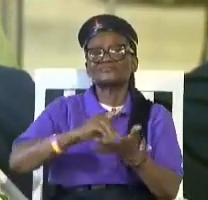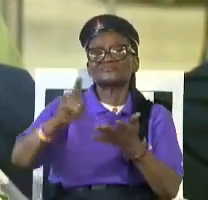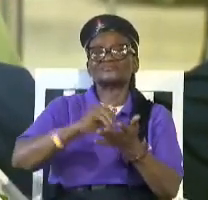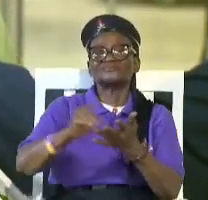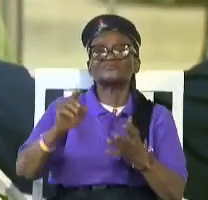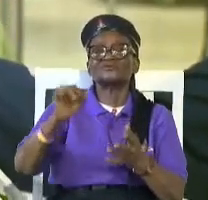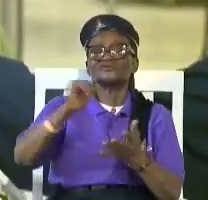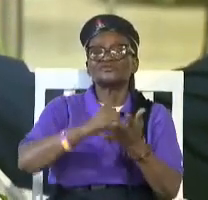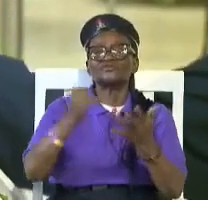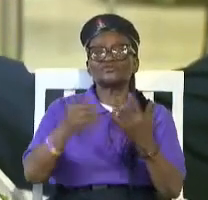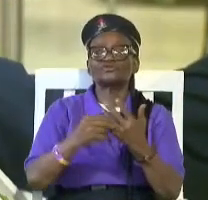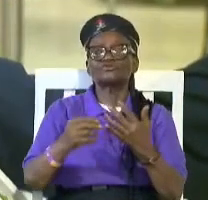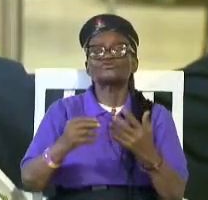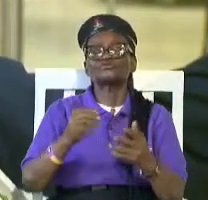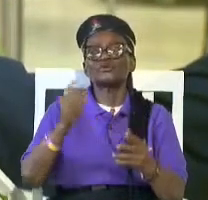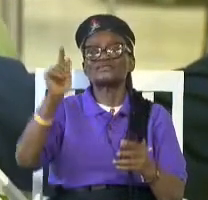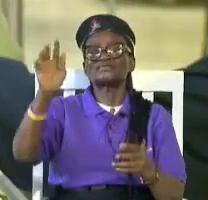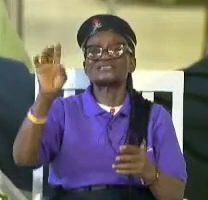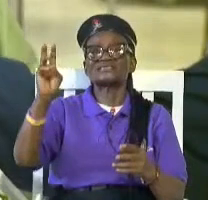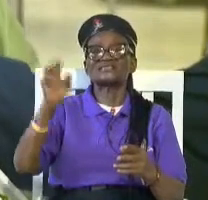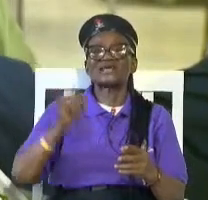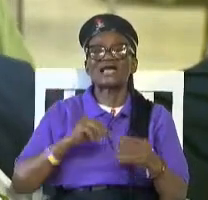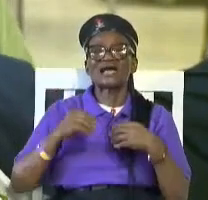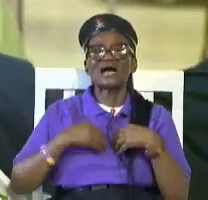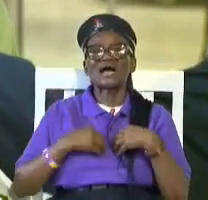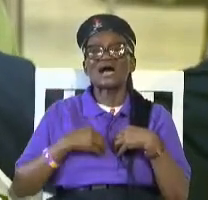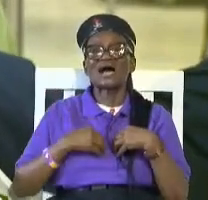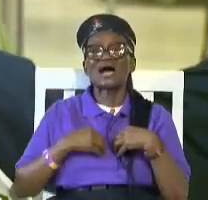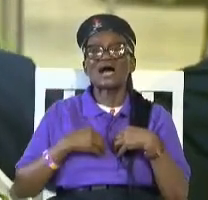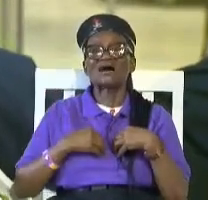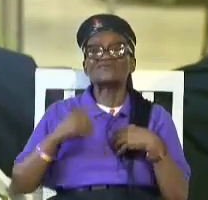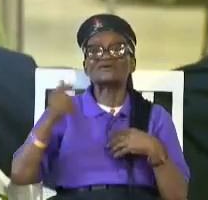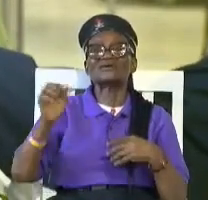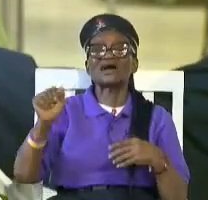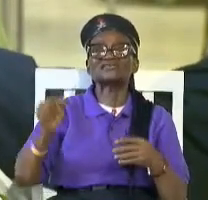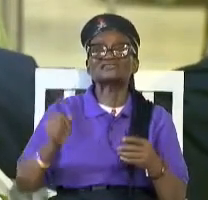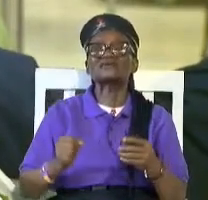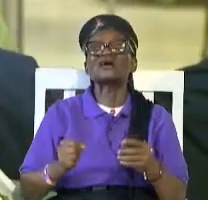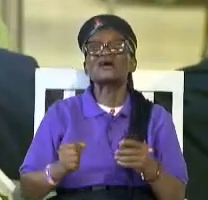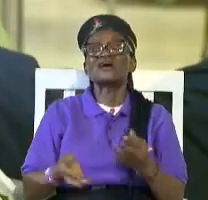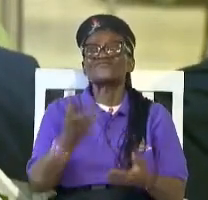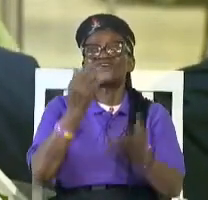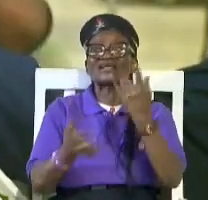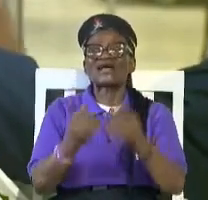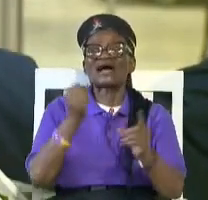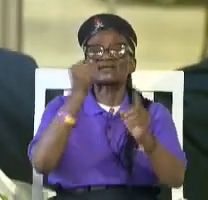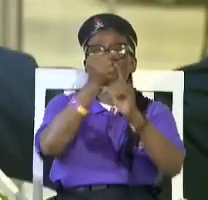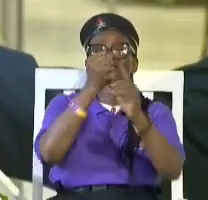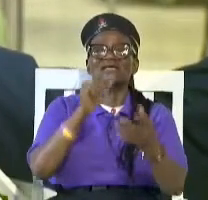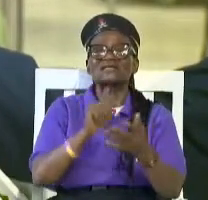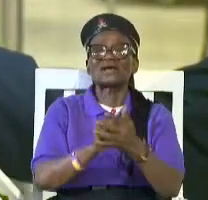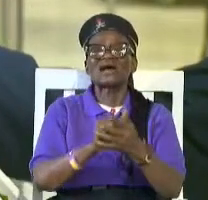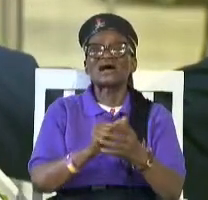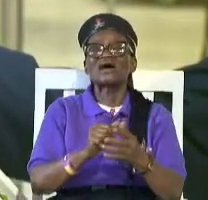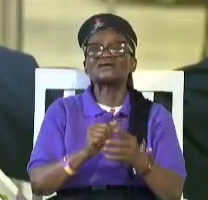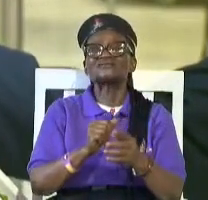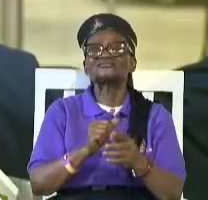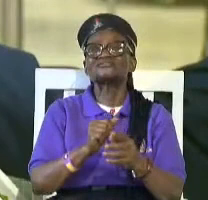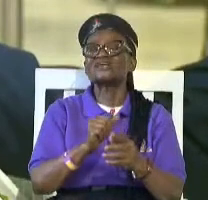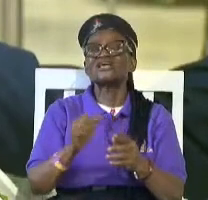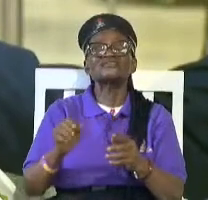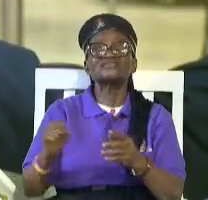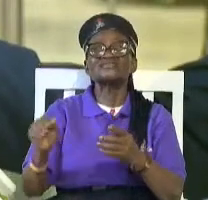June 26, 2017, I had a terrible gas fire accident that impacted all my body.